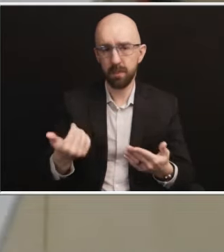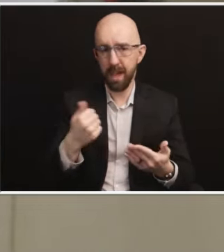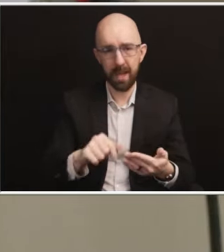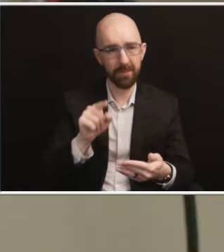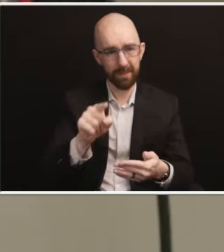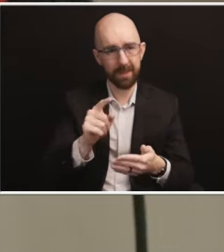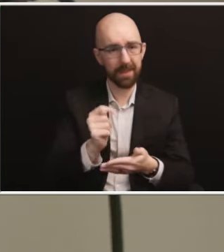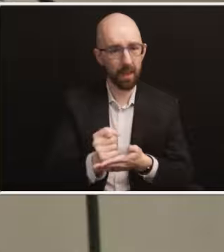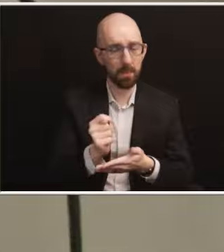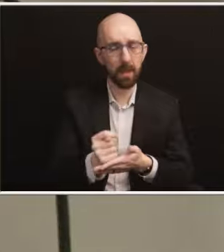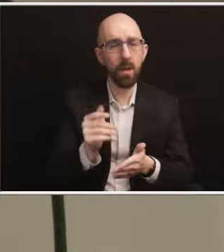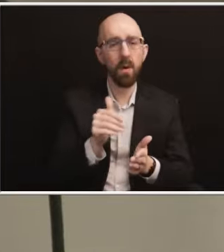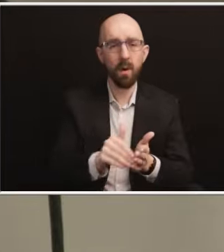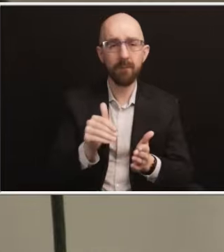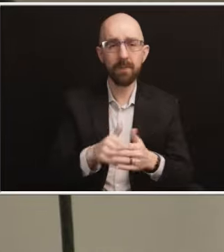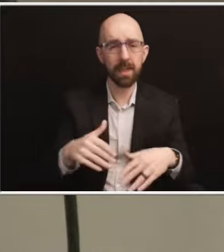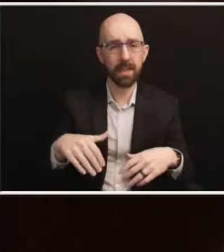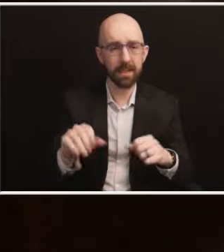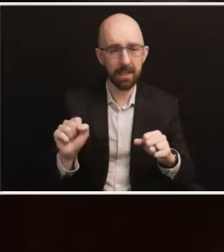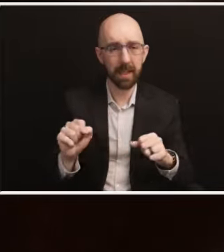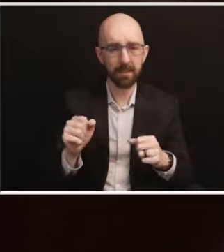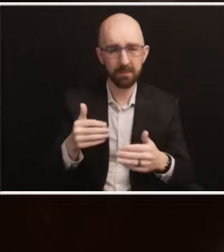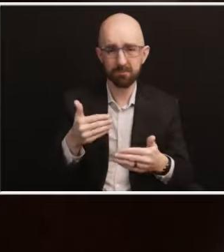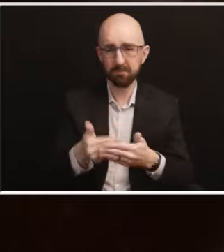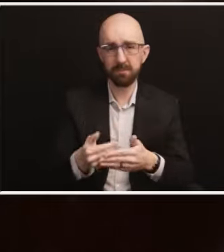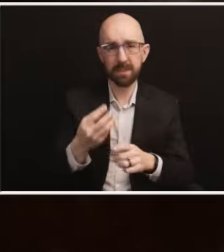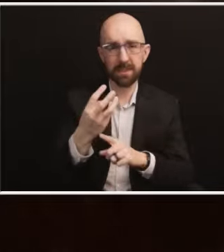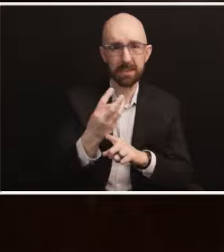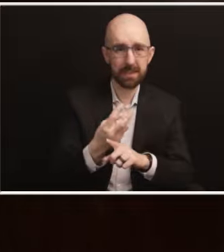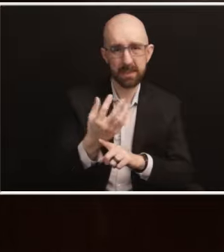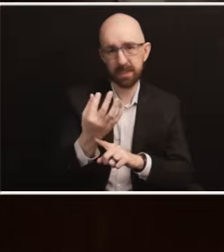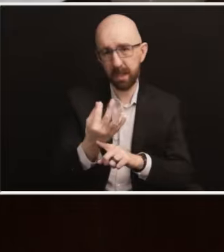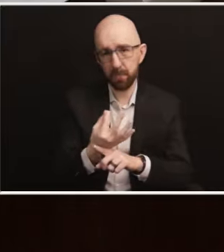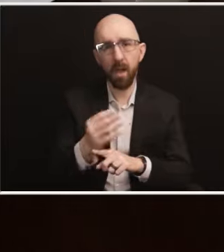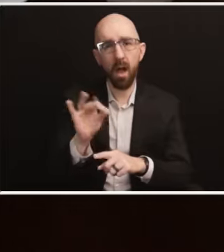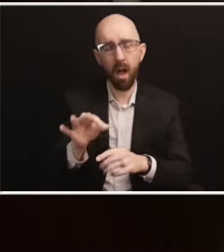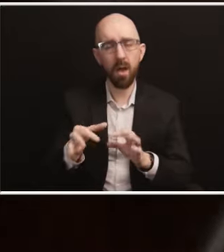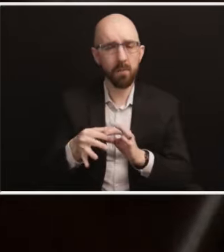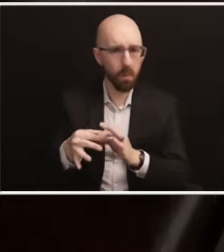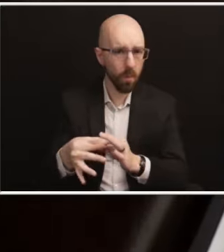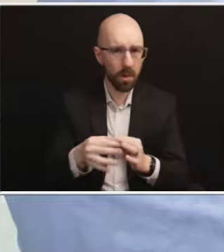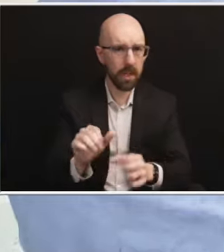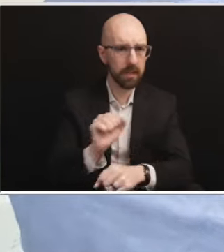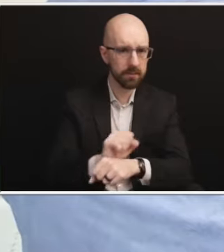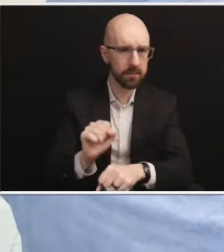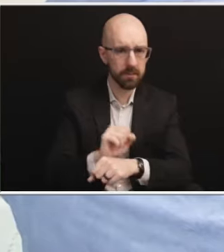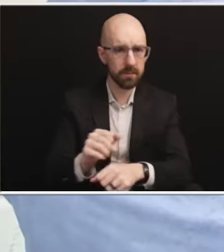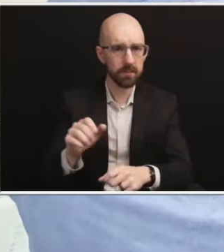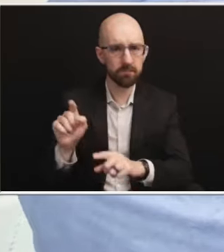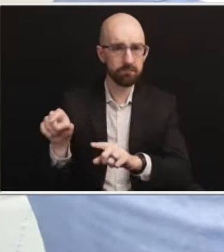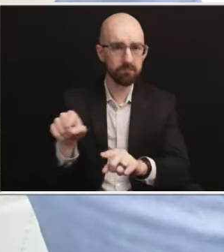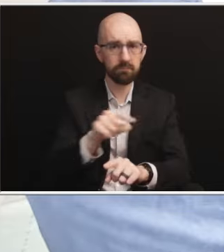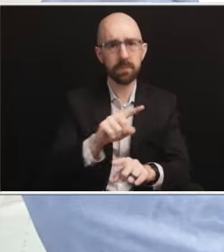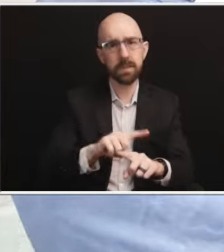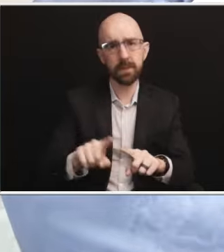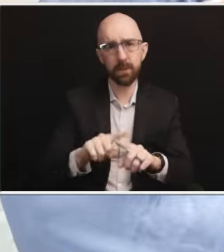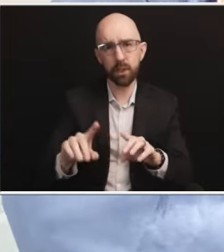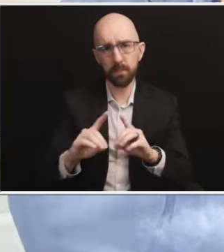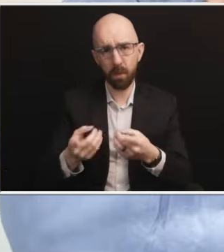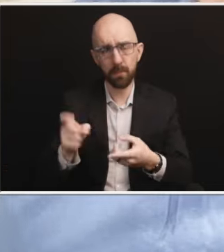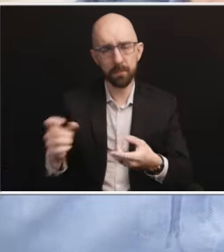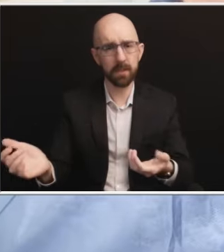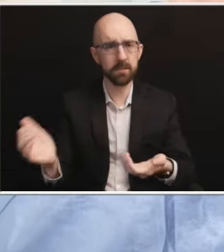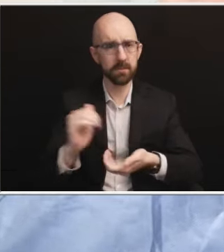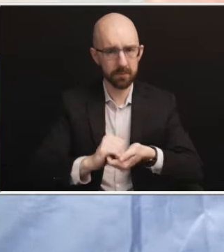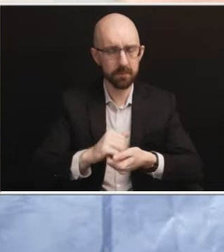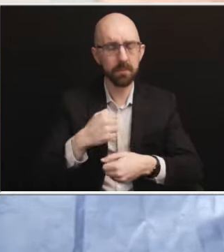often takes close to 6 to 9 months of coordinated effort amongst many different departments in order to make sure